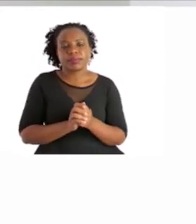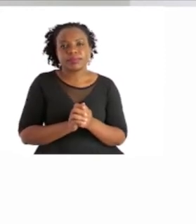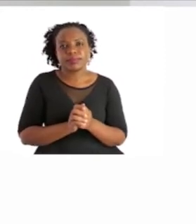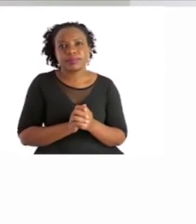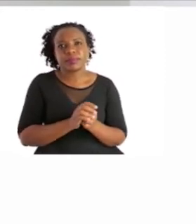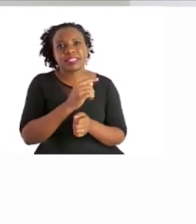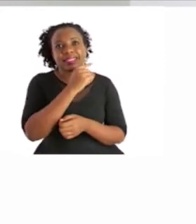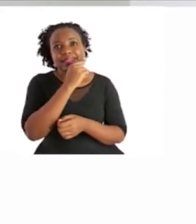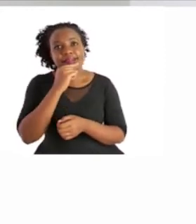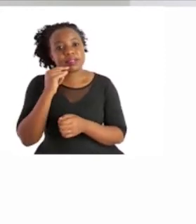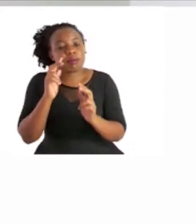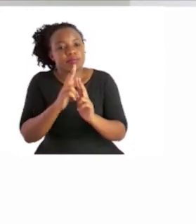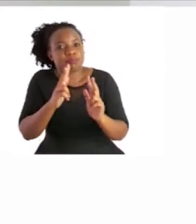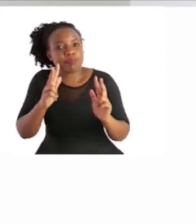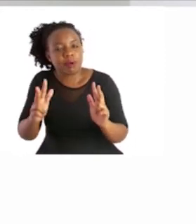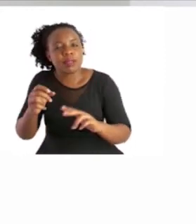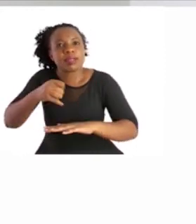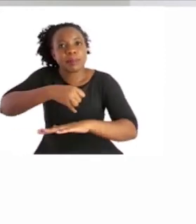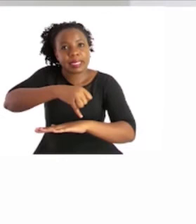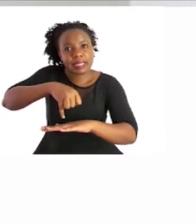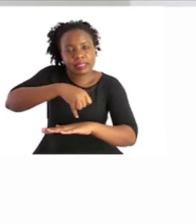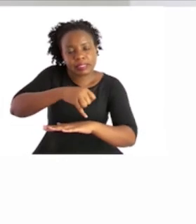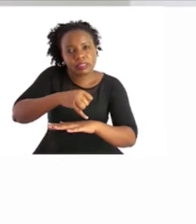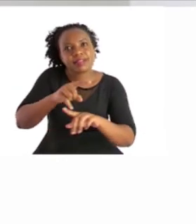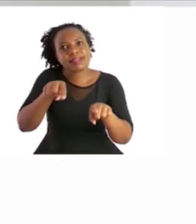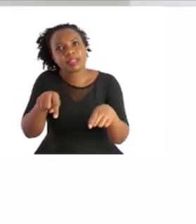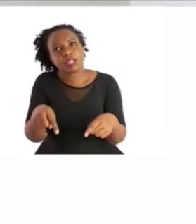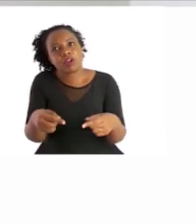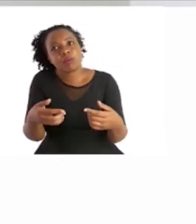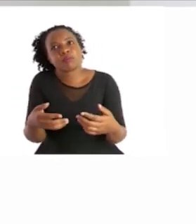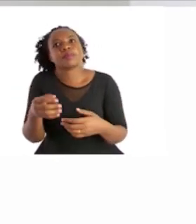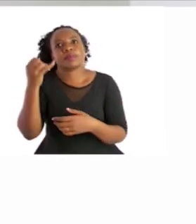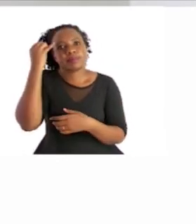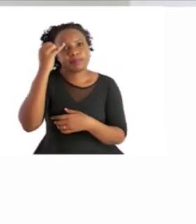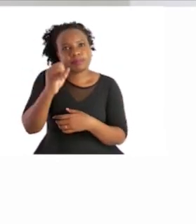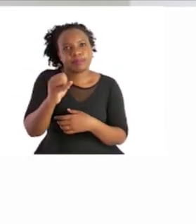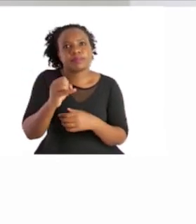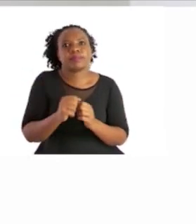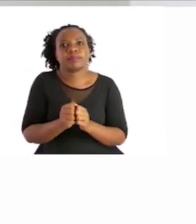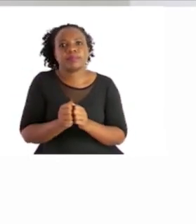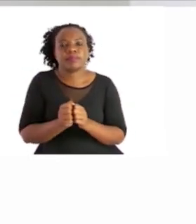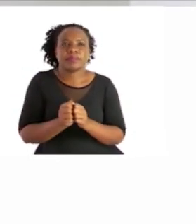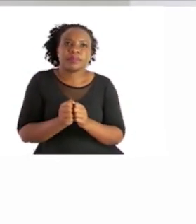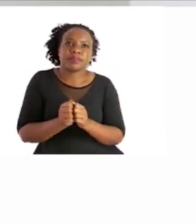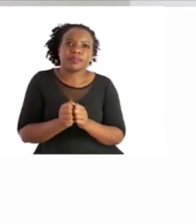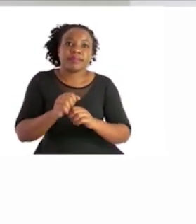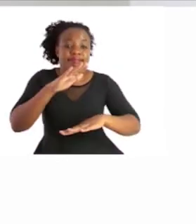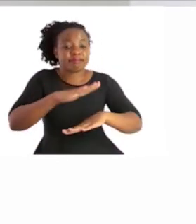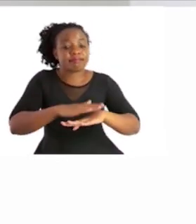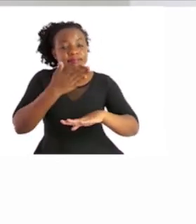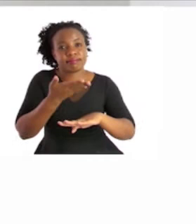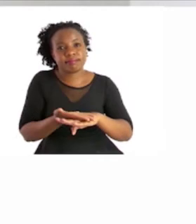They name people, places, objects, and ideas. Here are